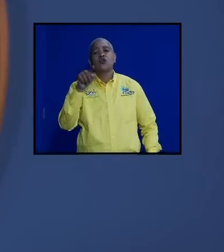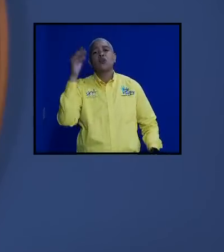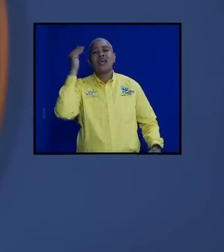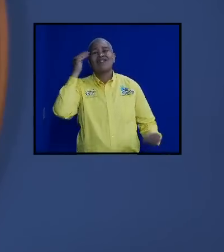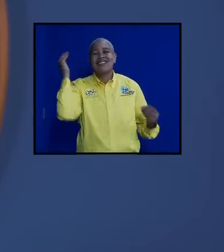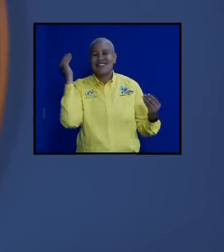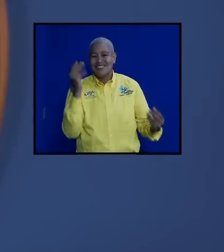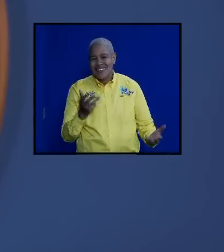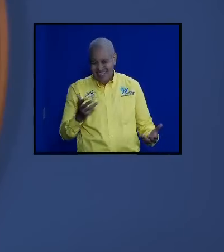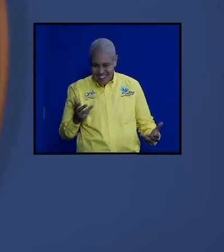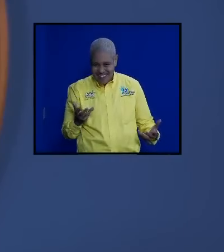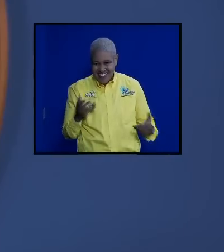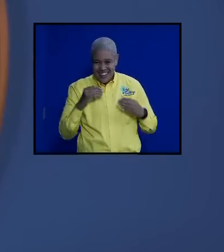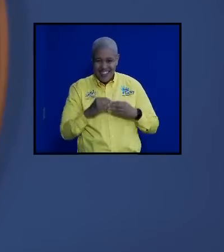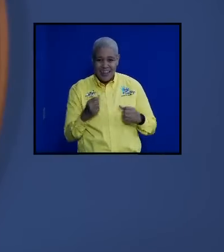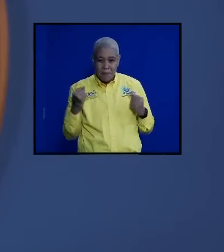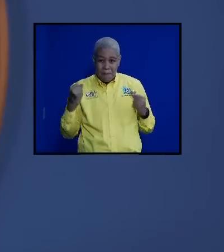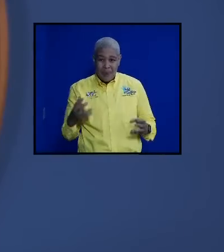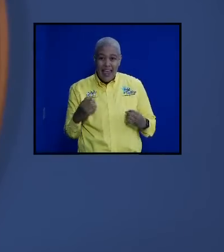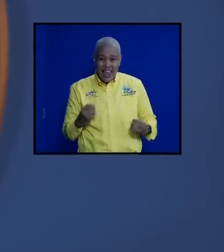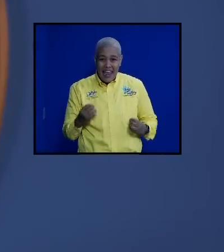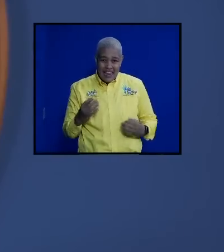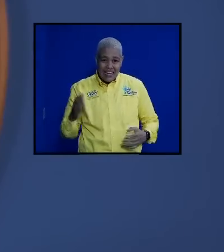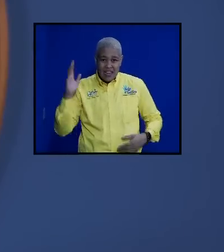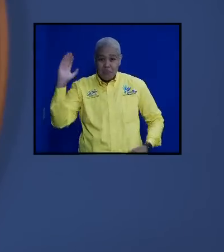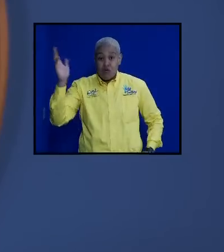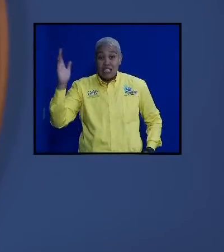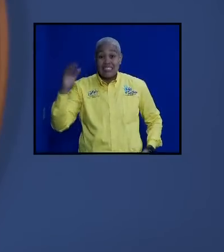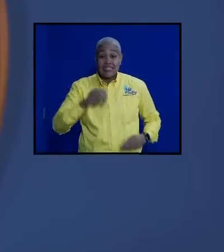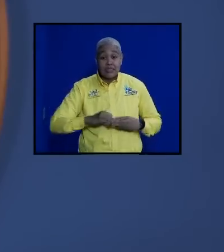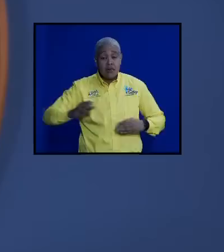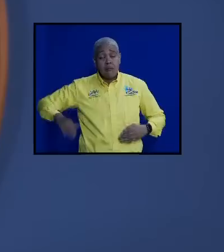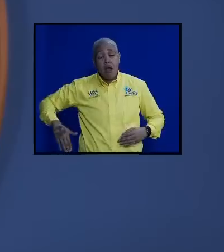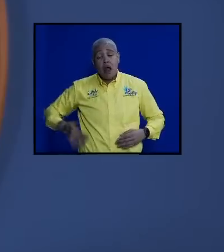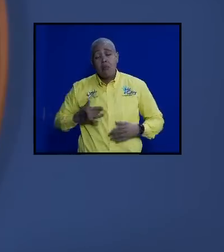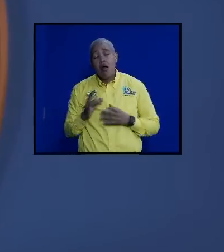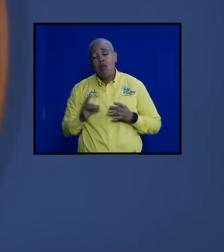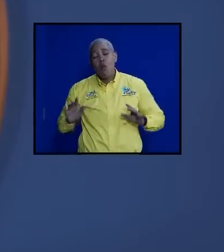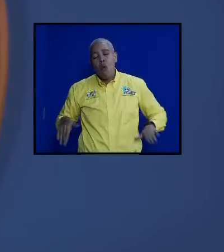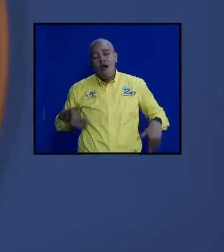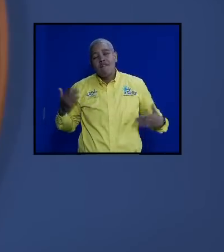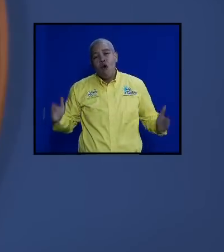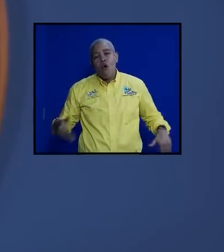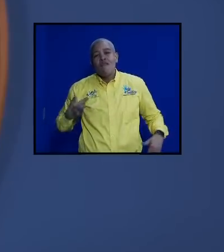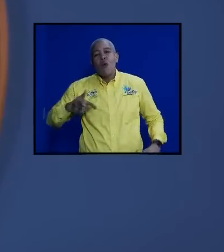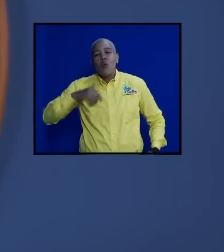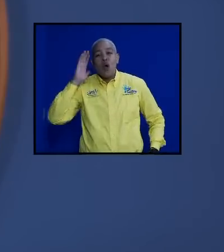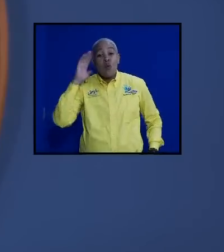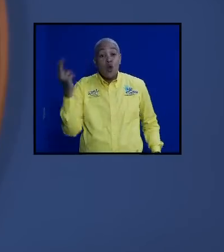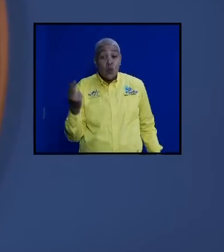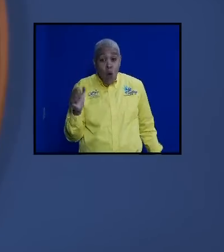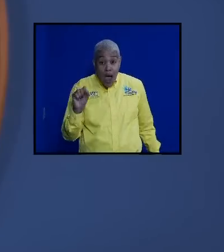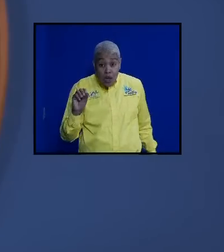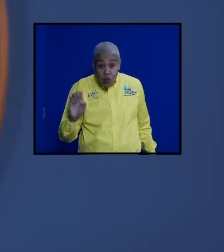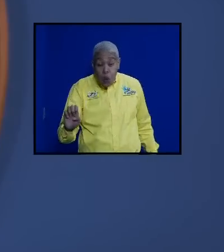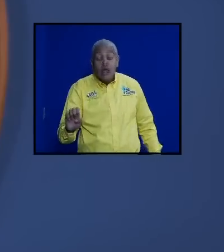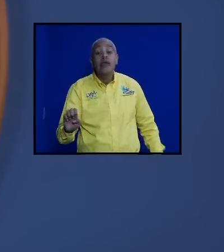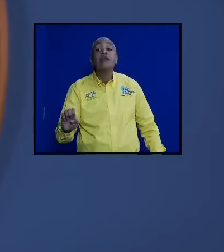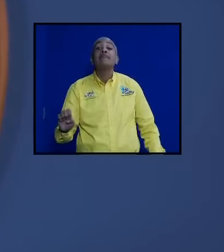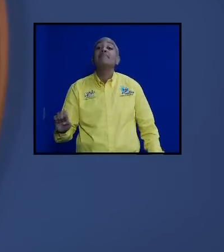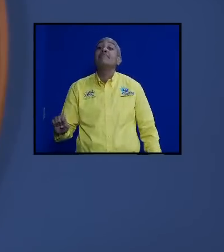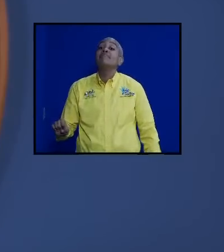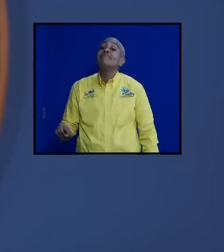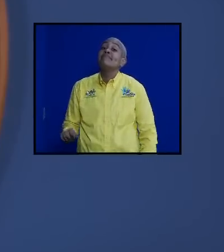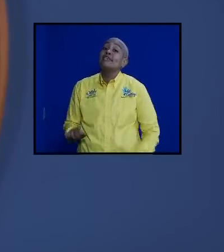it in many presentations in Parliament, we will use this tool as long as